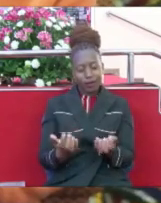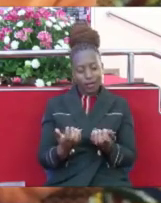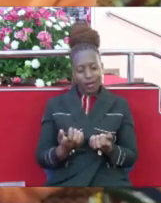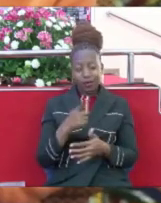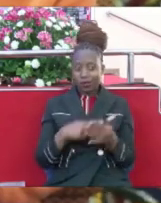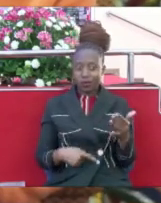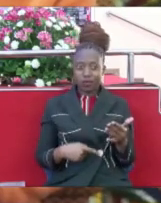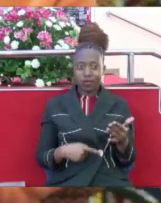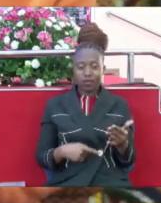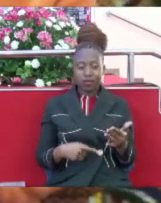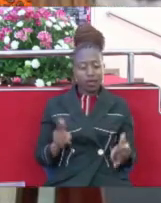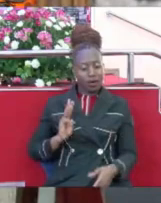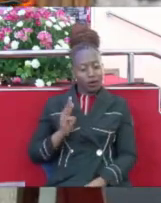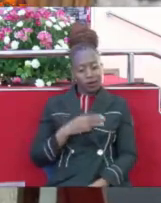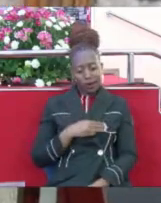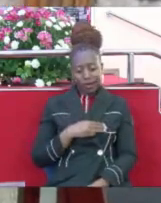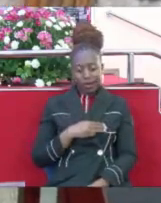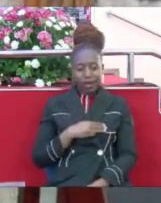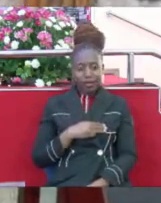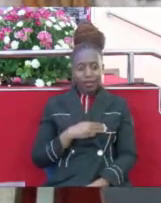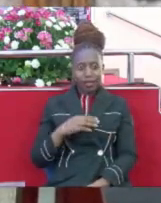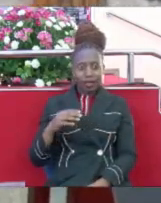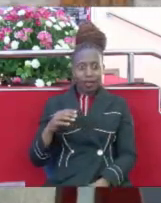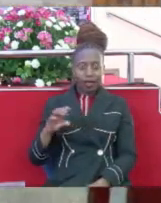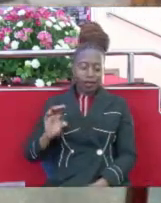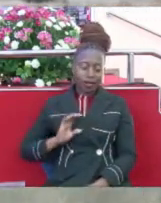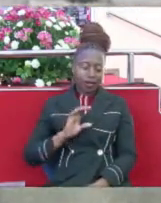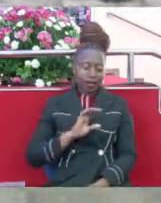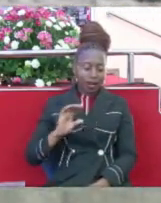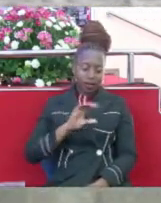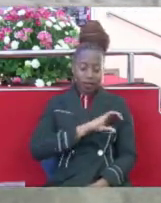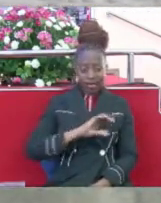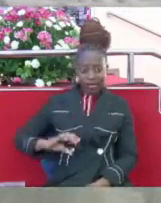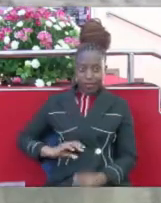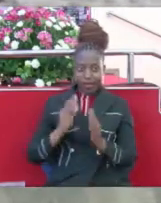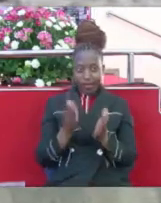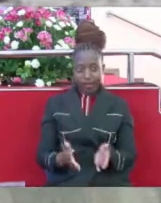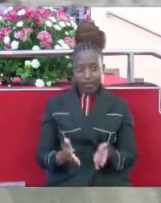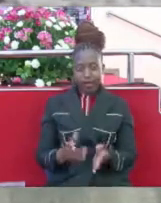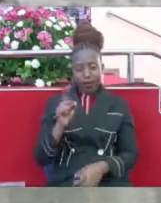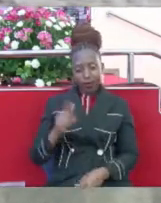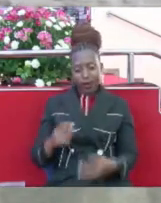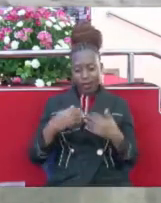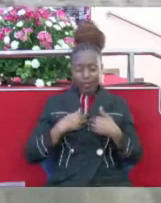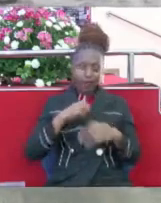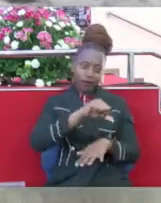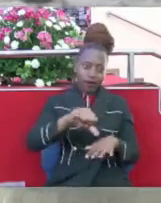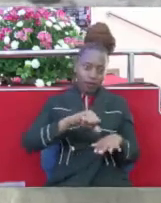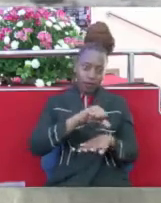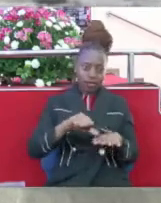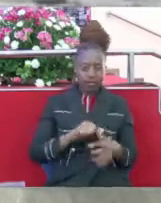Christians to have a double portion of the anointing. It's not only